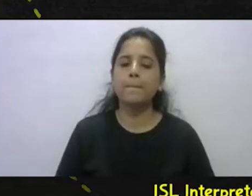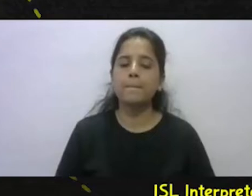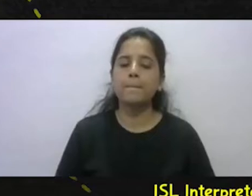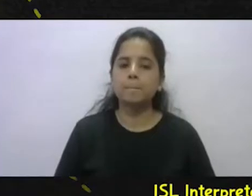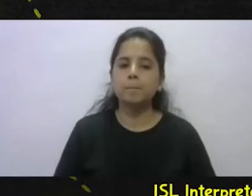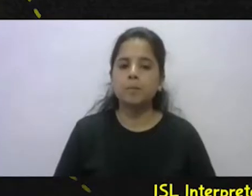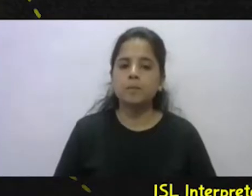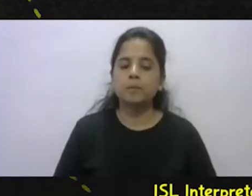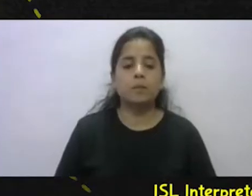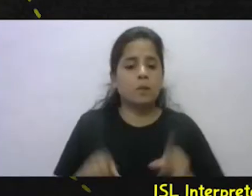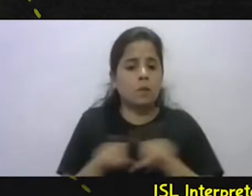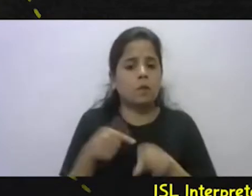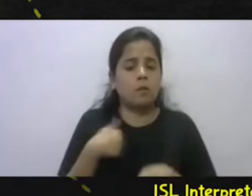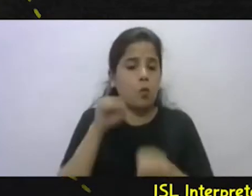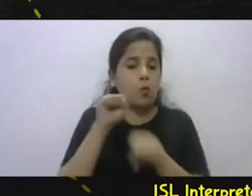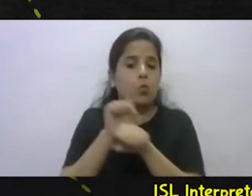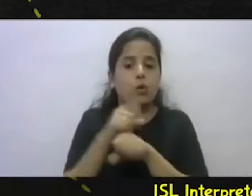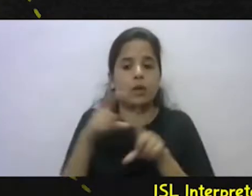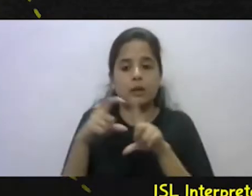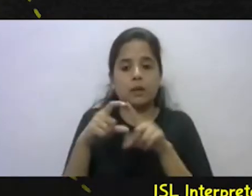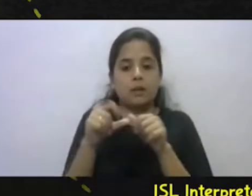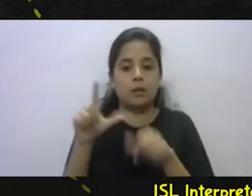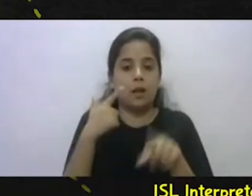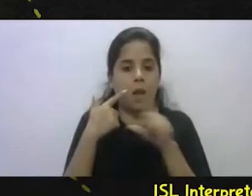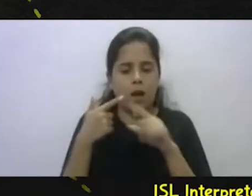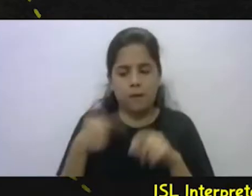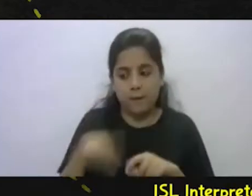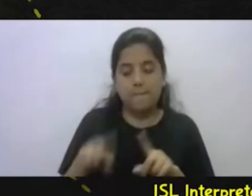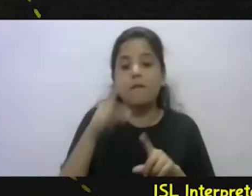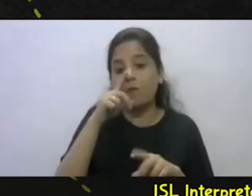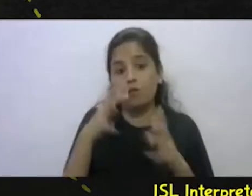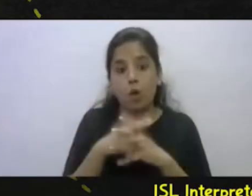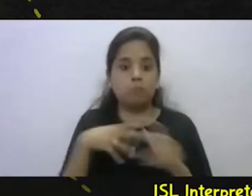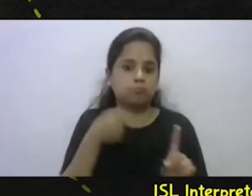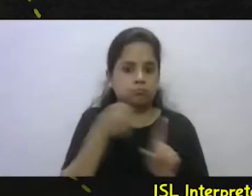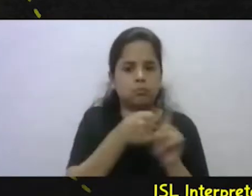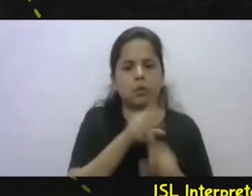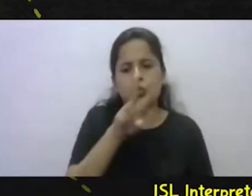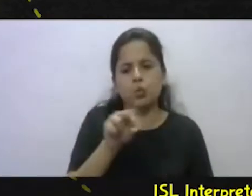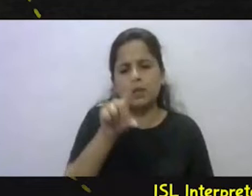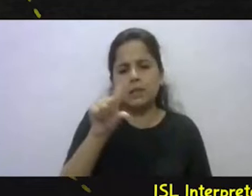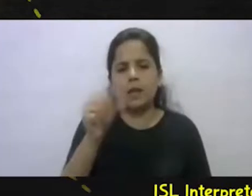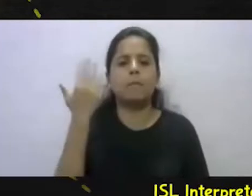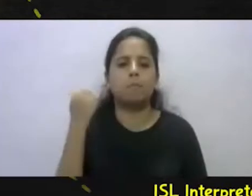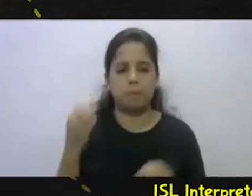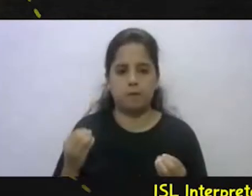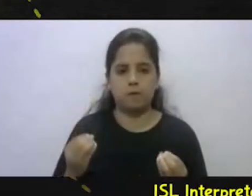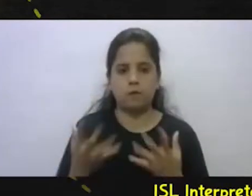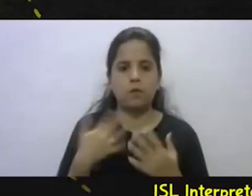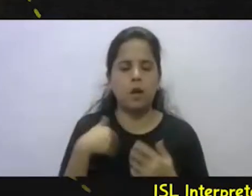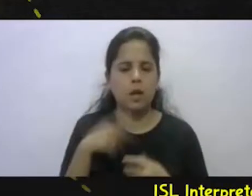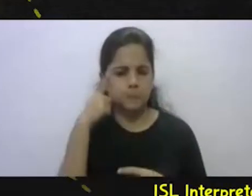So, and also like in my work of Dalit Feminism Archive, when it started in 2019, we started